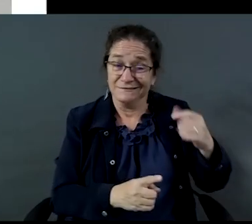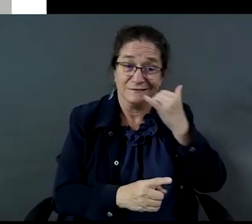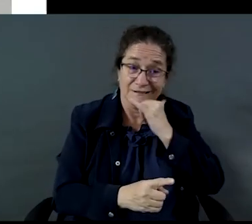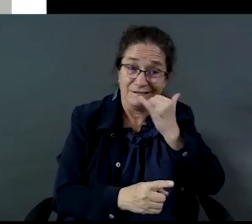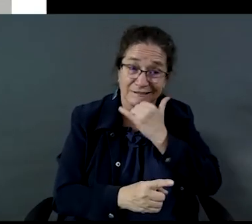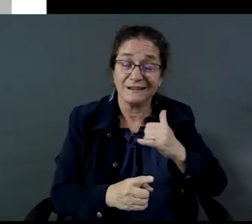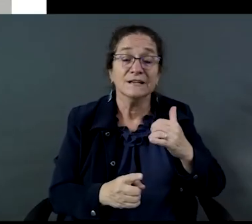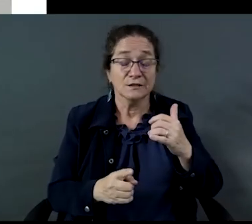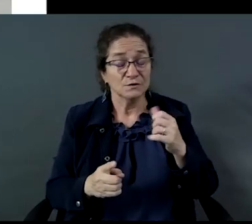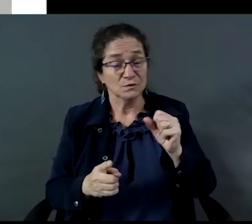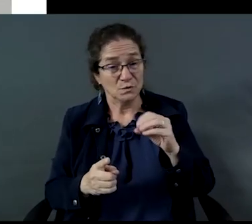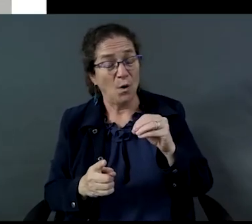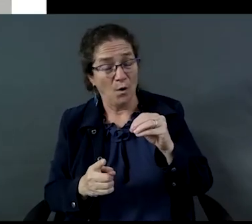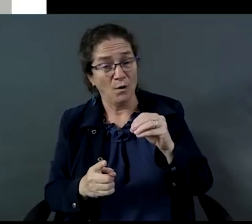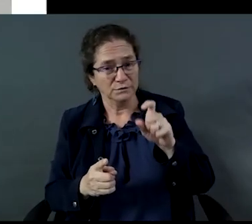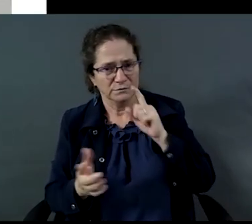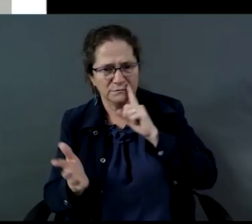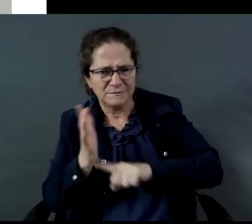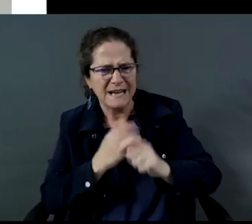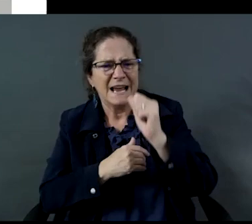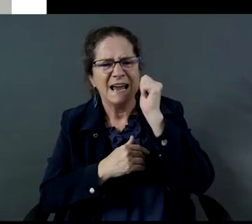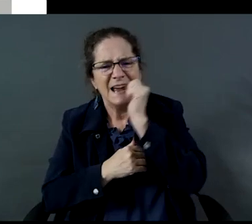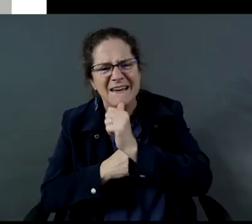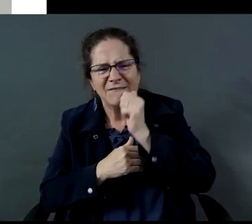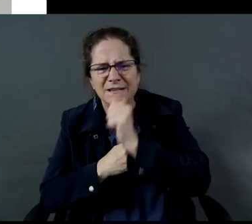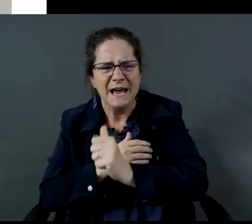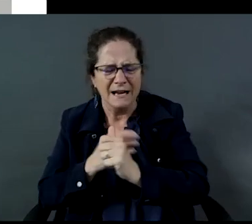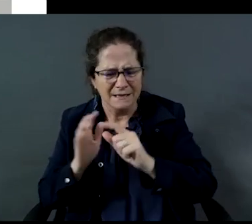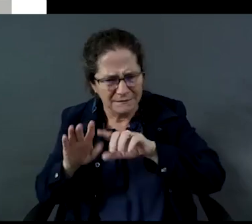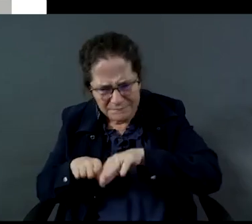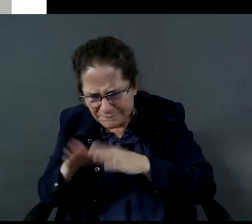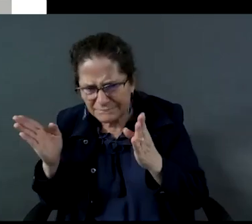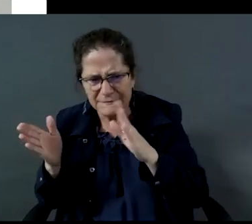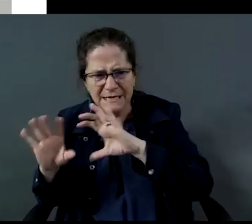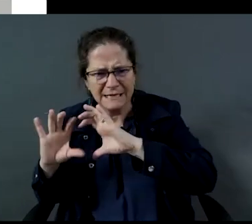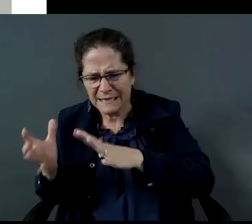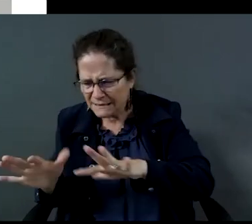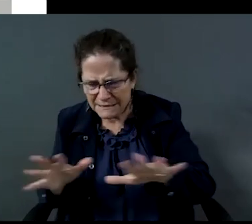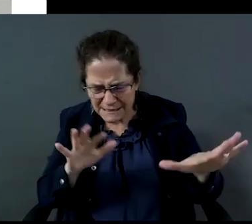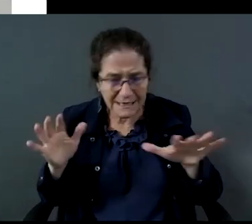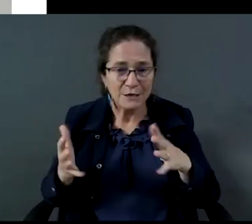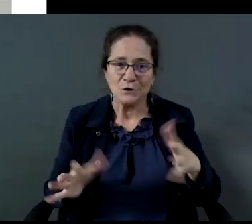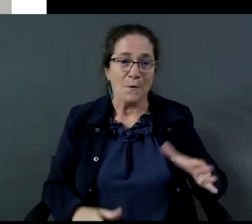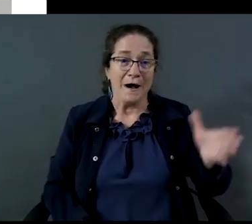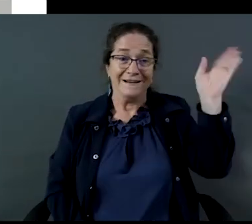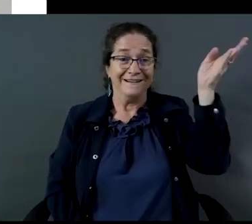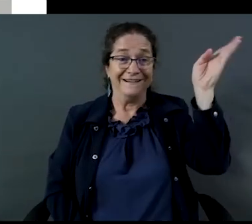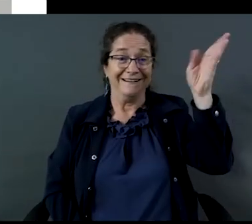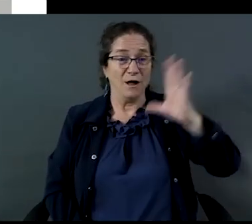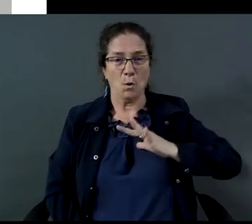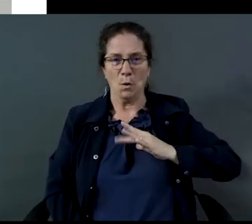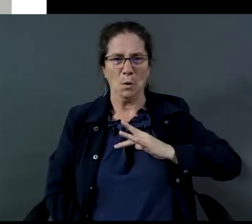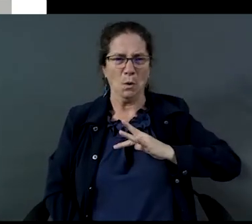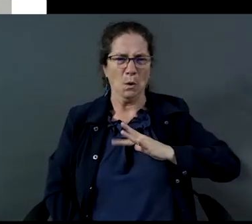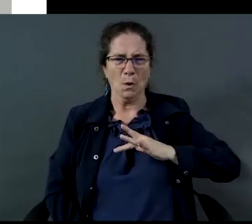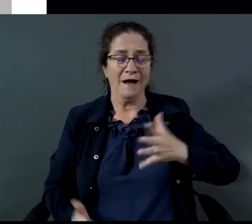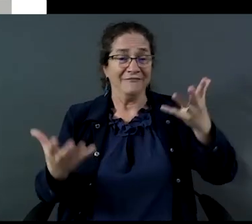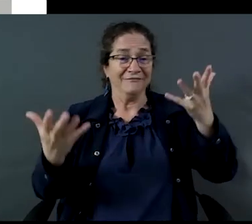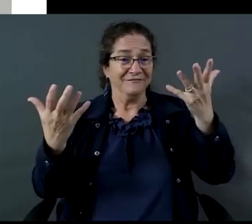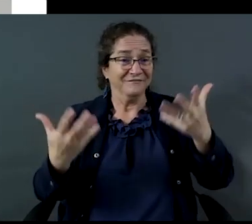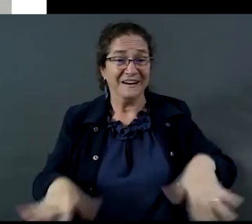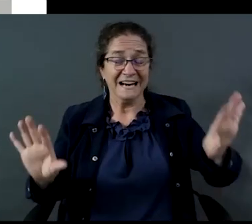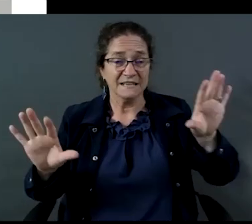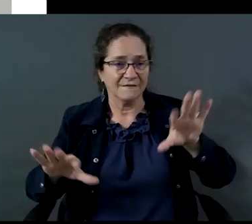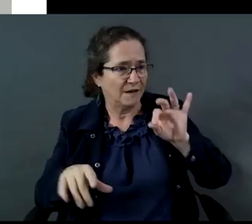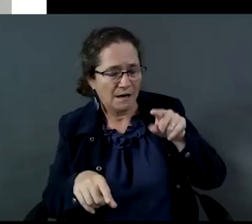day. You don't want to be doing a fabulous lesson and find out later on that they didn't hear a word you said or it was diminished. Because sometimes you're like, well, they